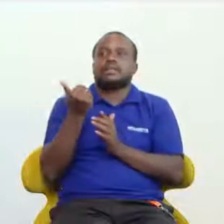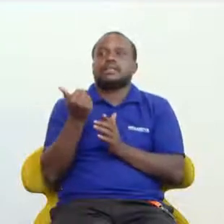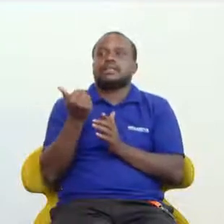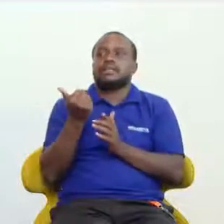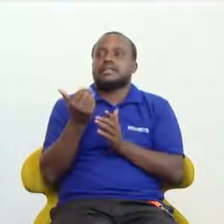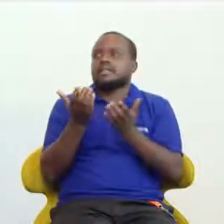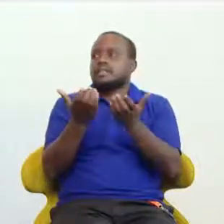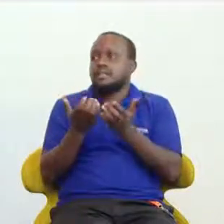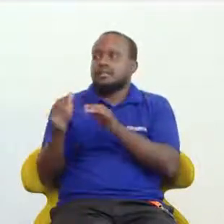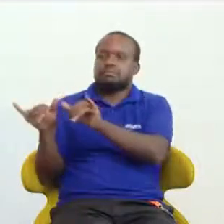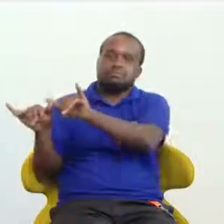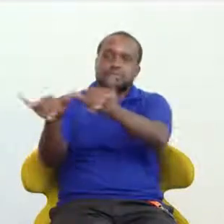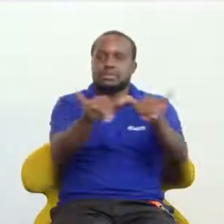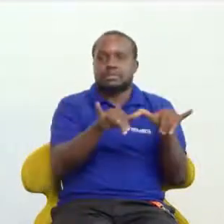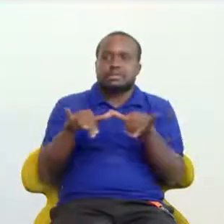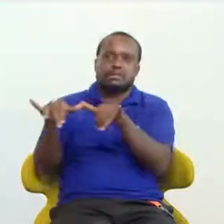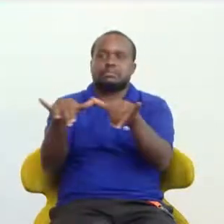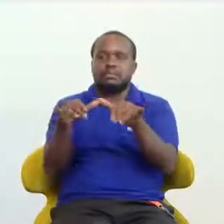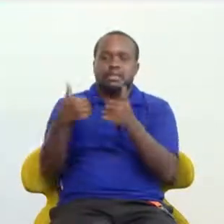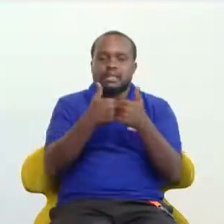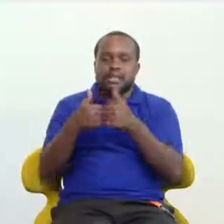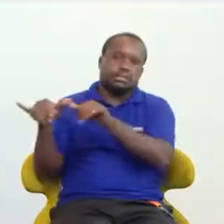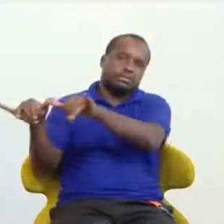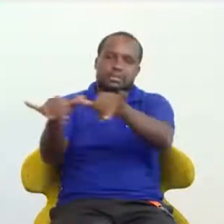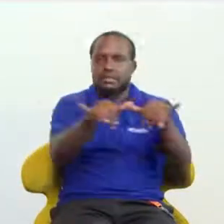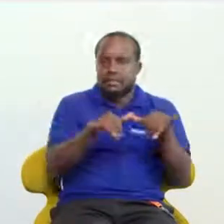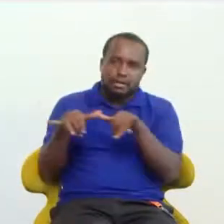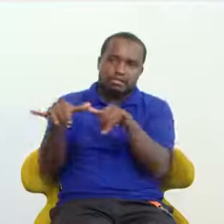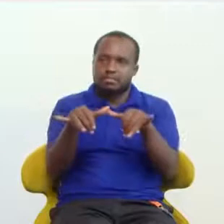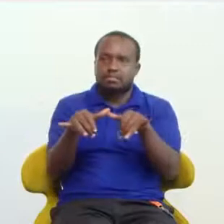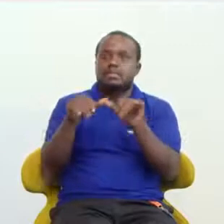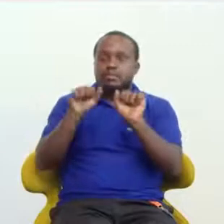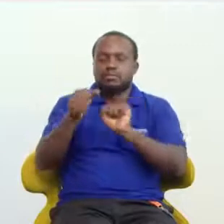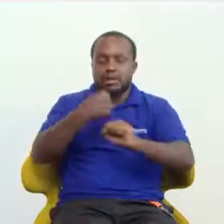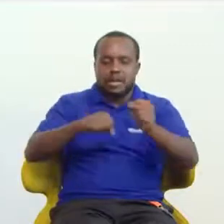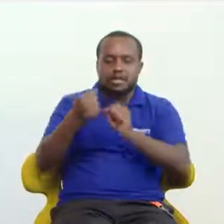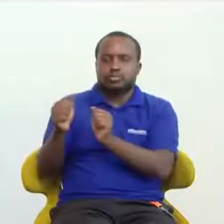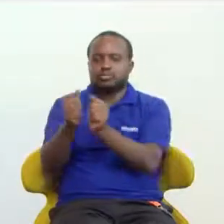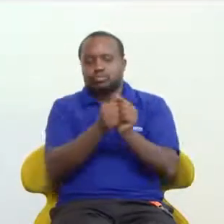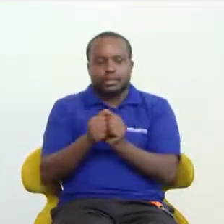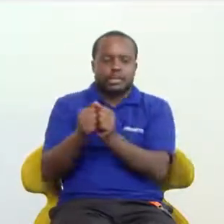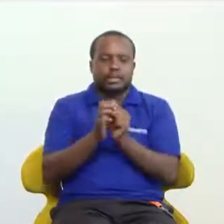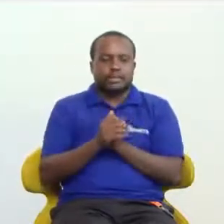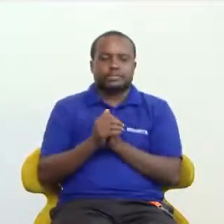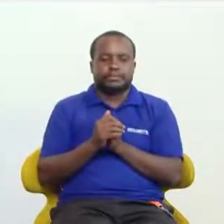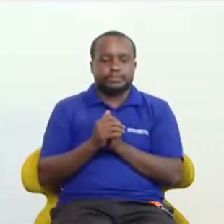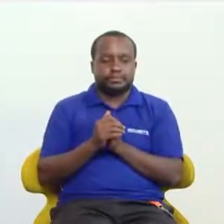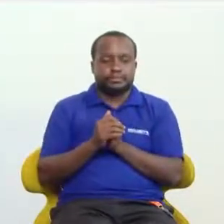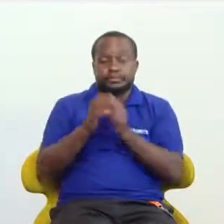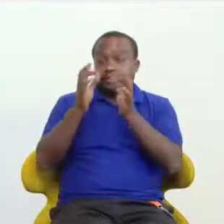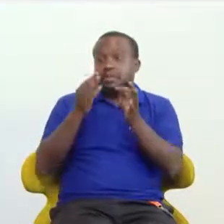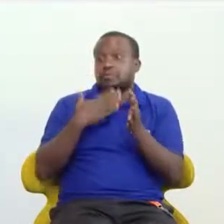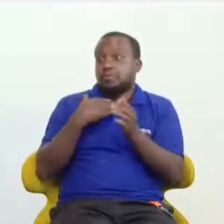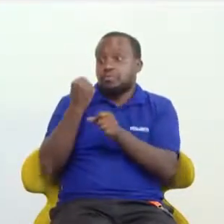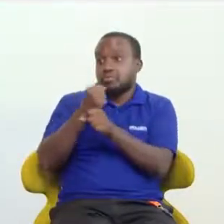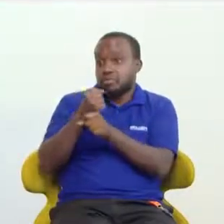common across the world. The challenges here are common across the world, and we can do these things together. And if you want to do these